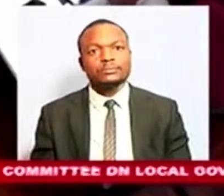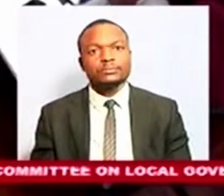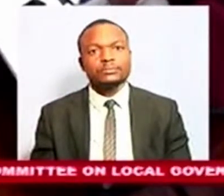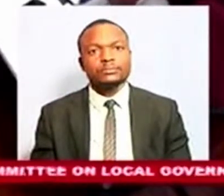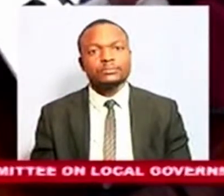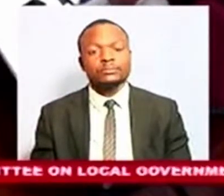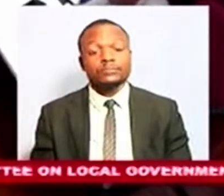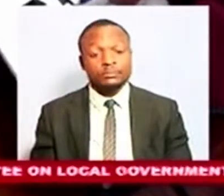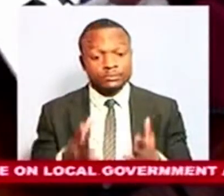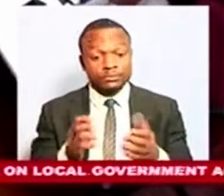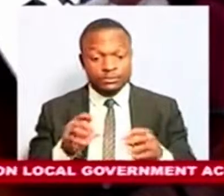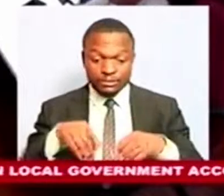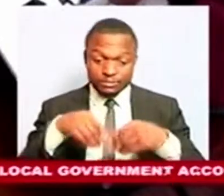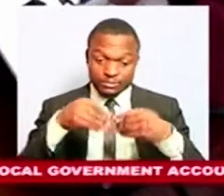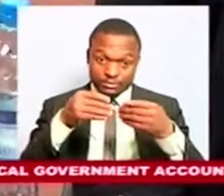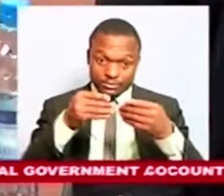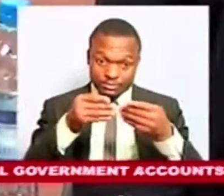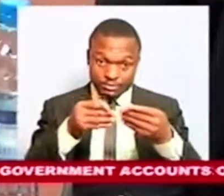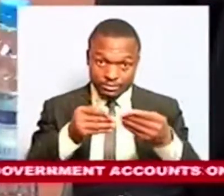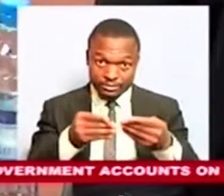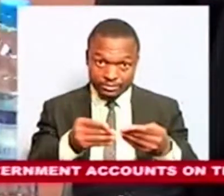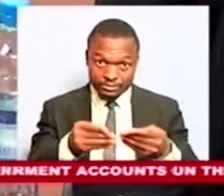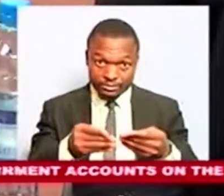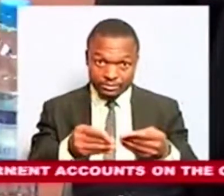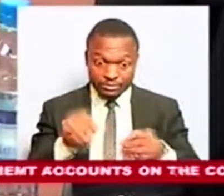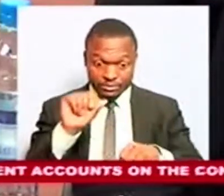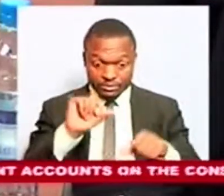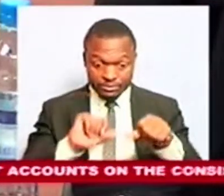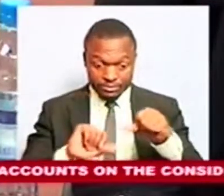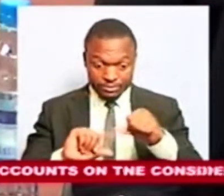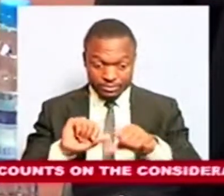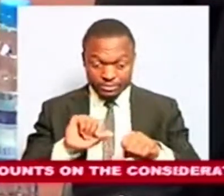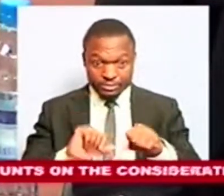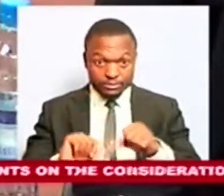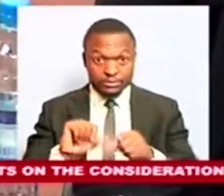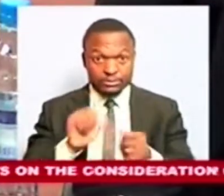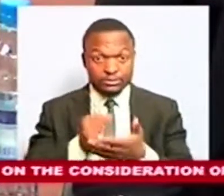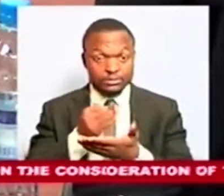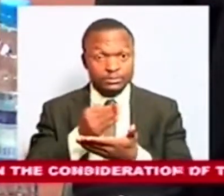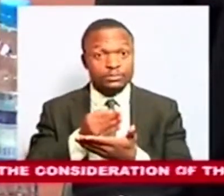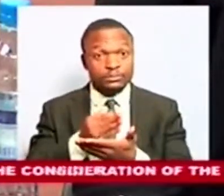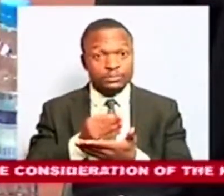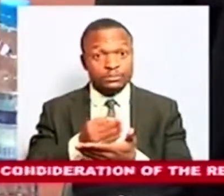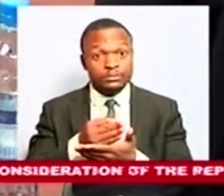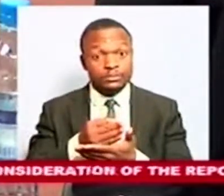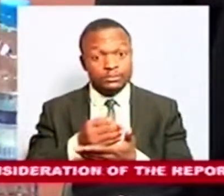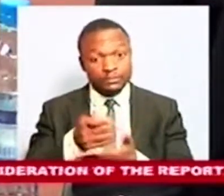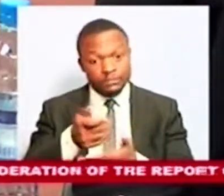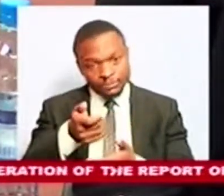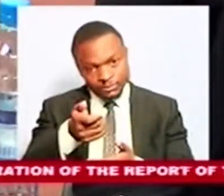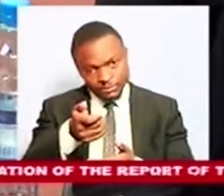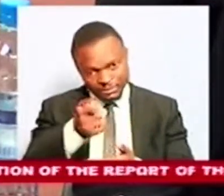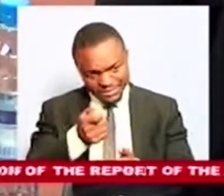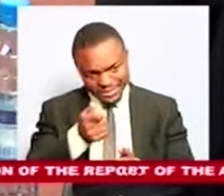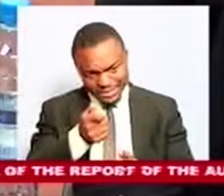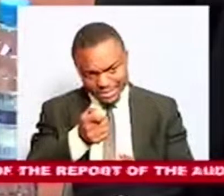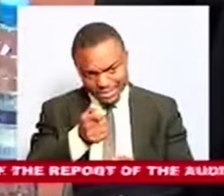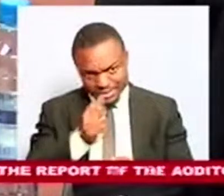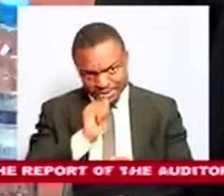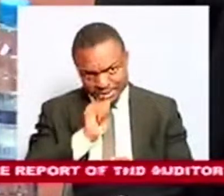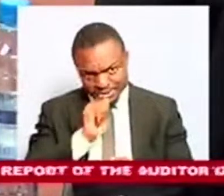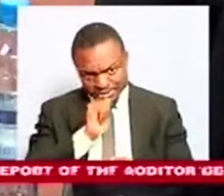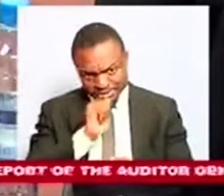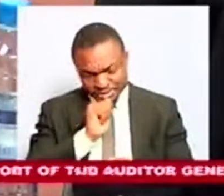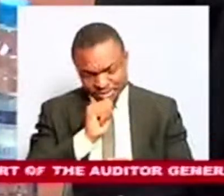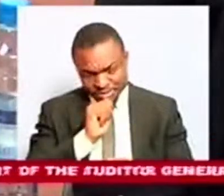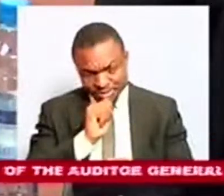I wish to make submission for the audit of Zambia Town Council. Yes, maybe you can just push your mic slightly down